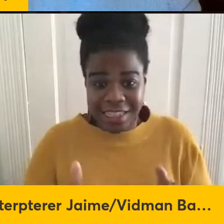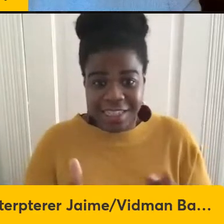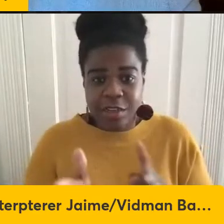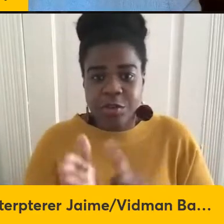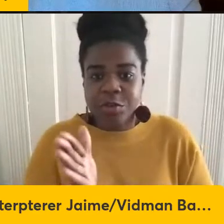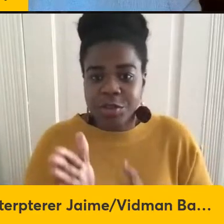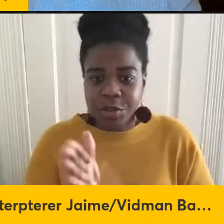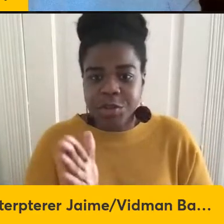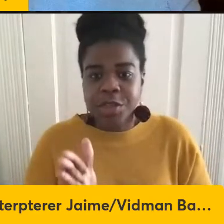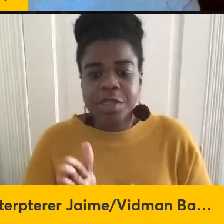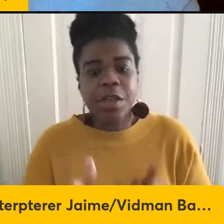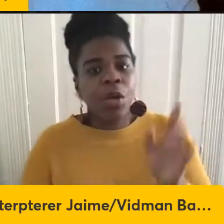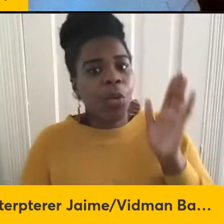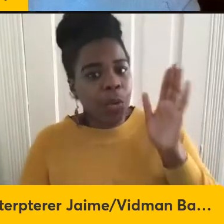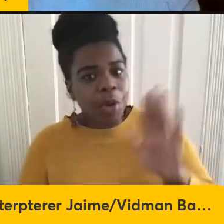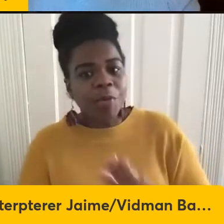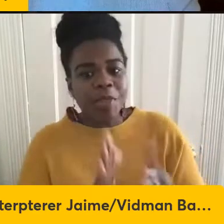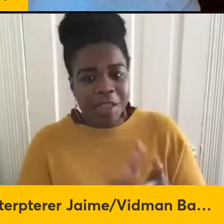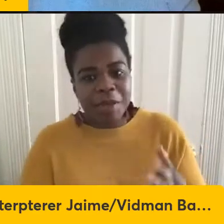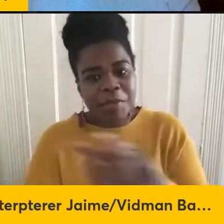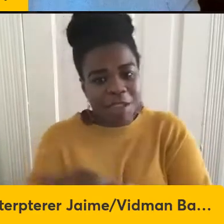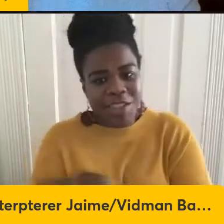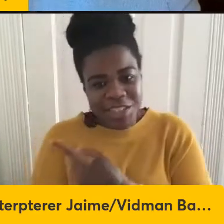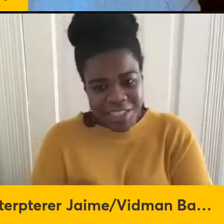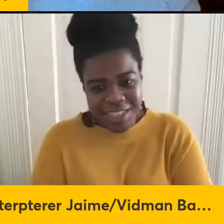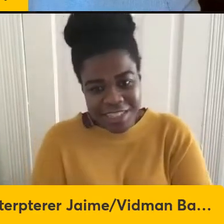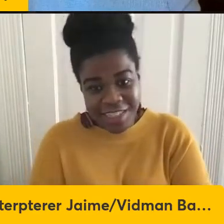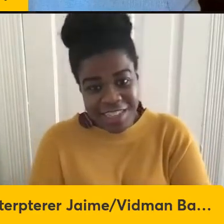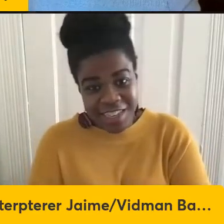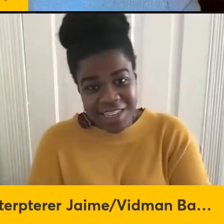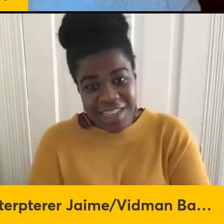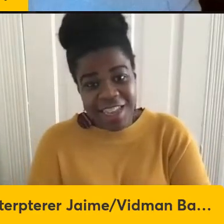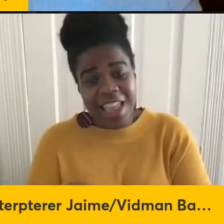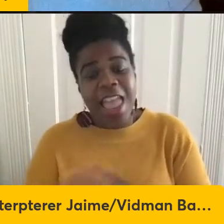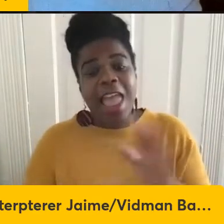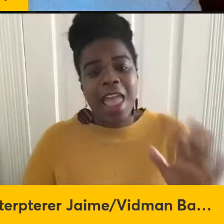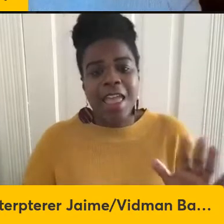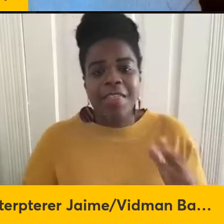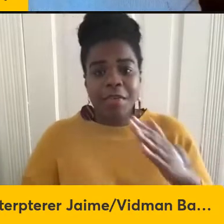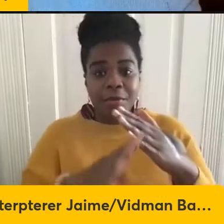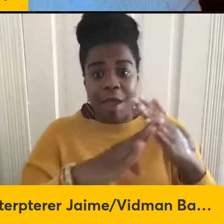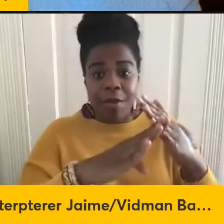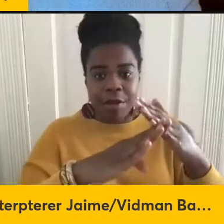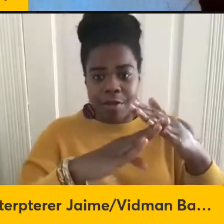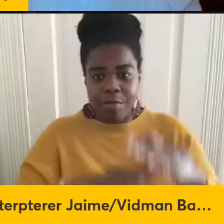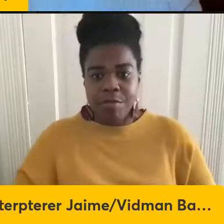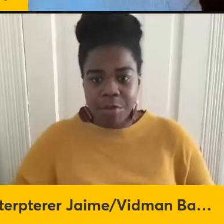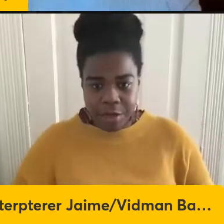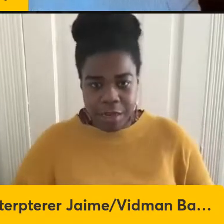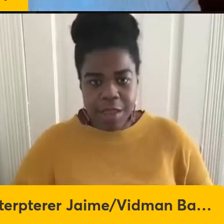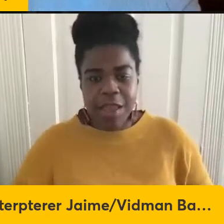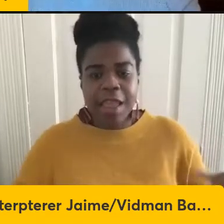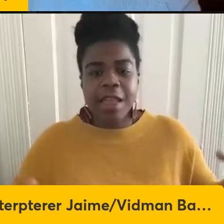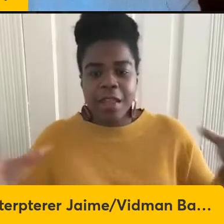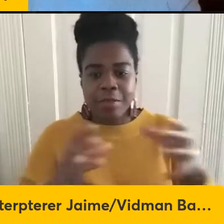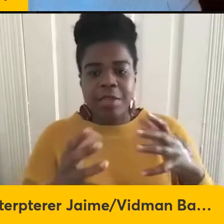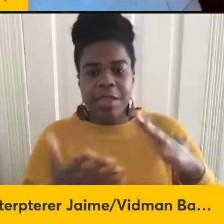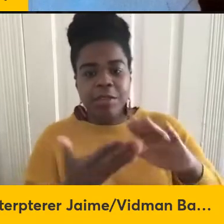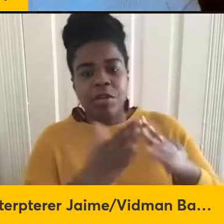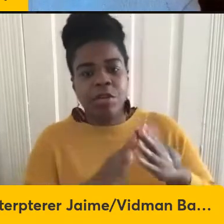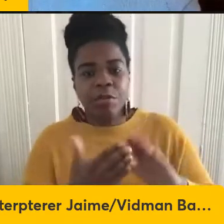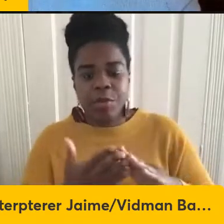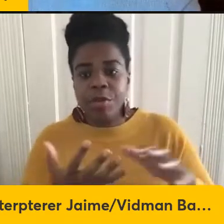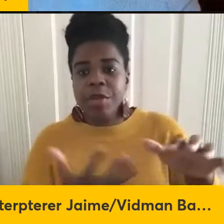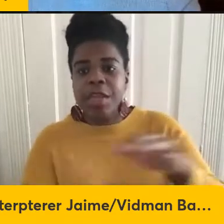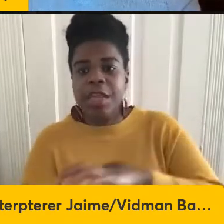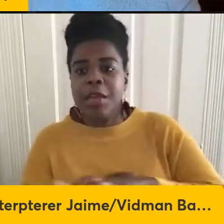patients at some point of their lives, and so to break down these barriers, to come together as a community and to combine